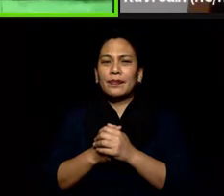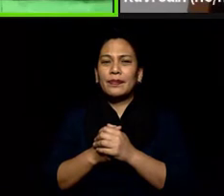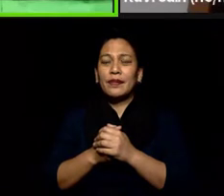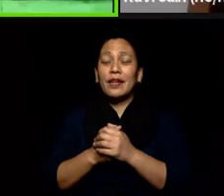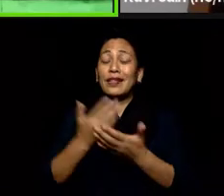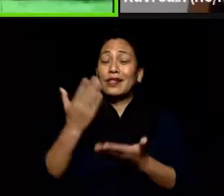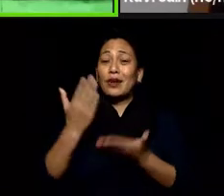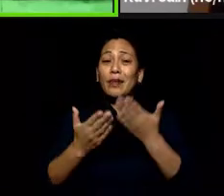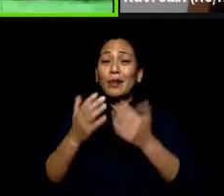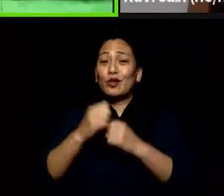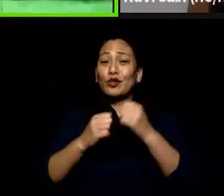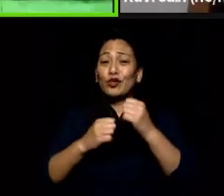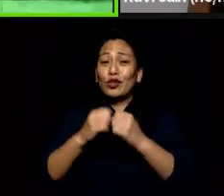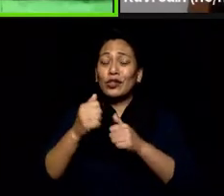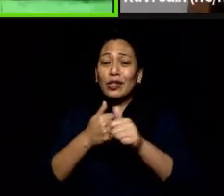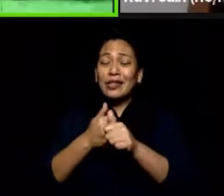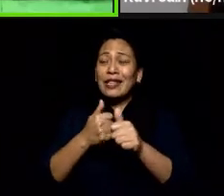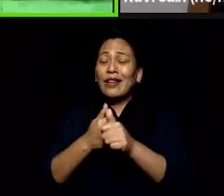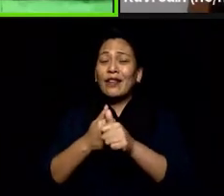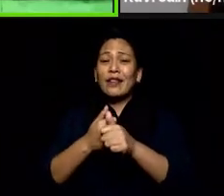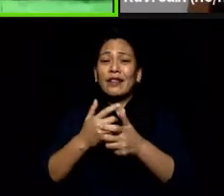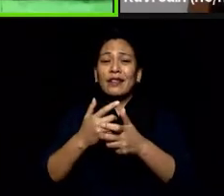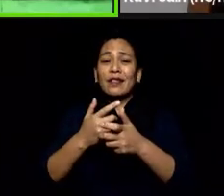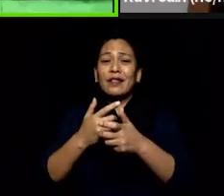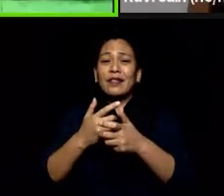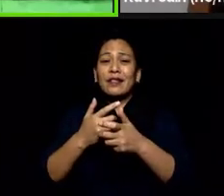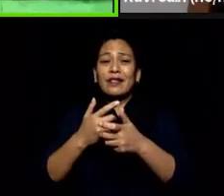that may actually be making change